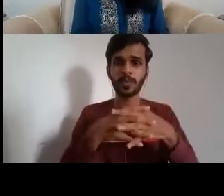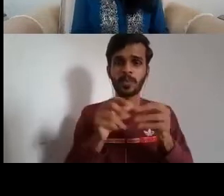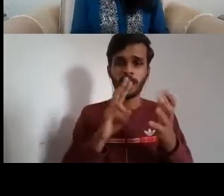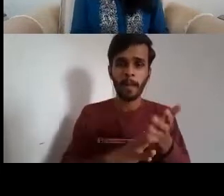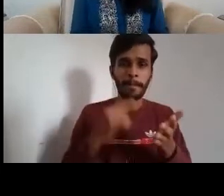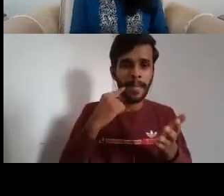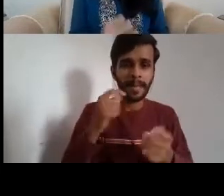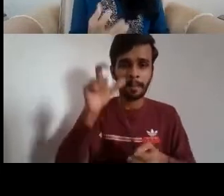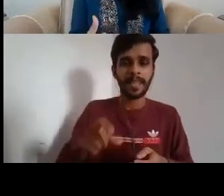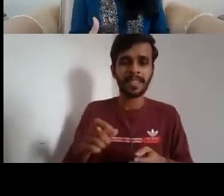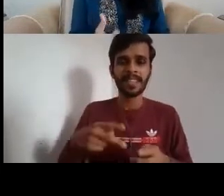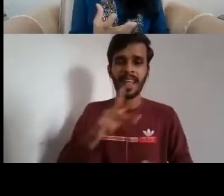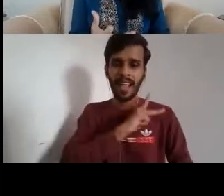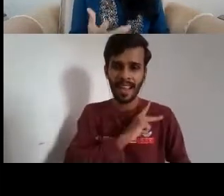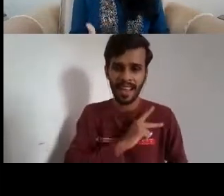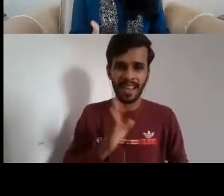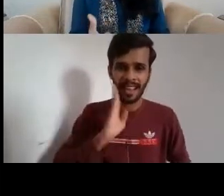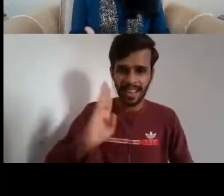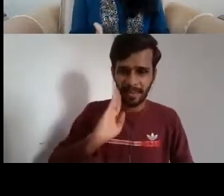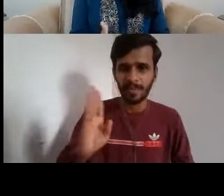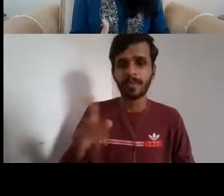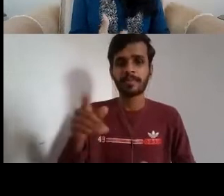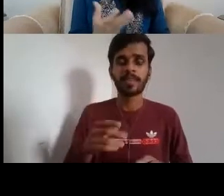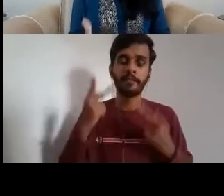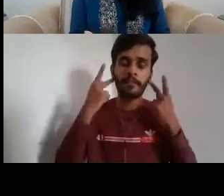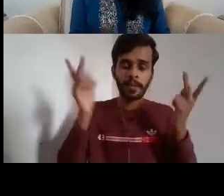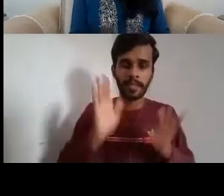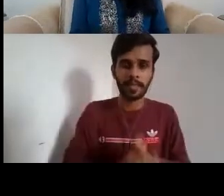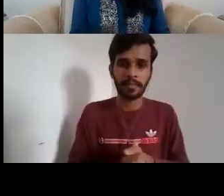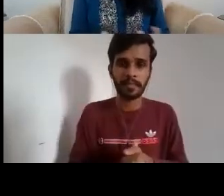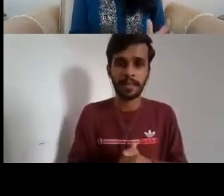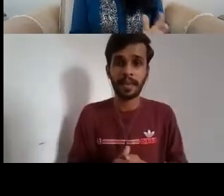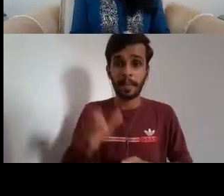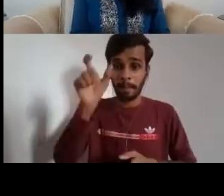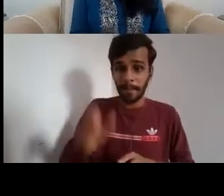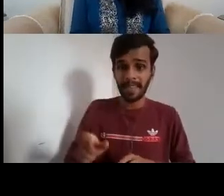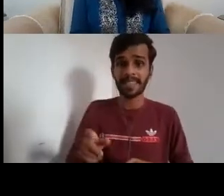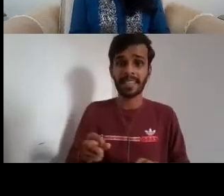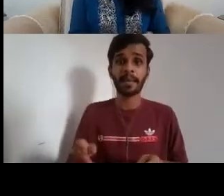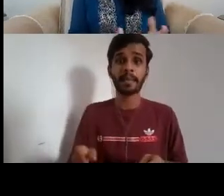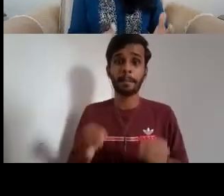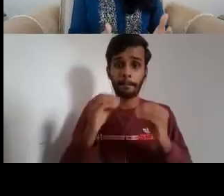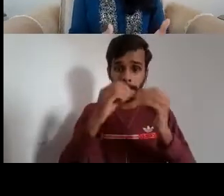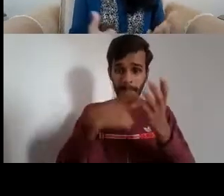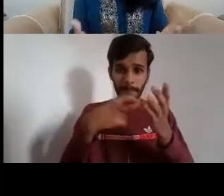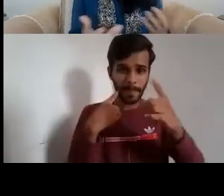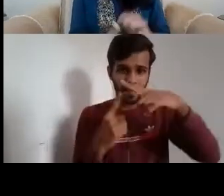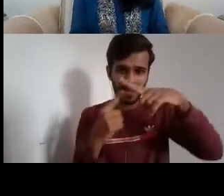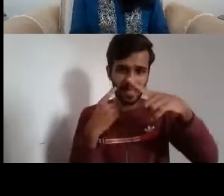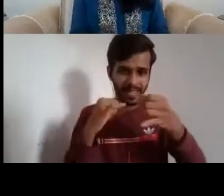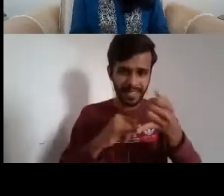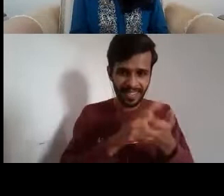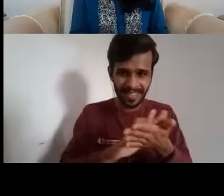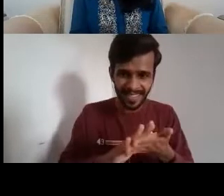music. He was inspired by the tunes played by the British Army marching bands, and he composed